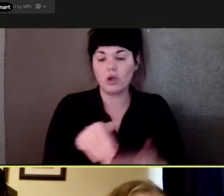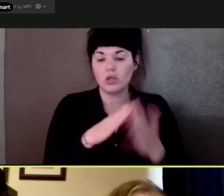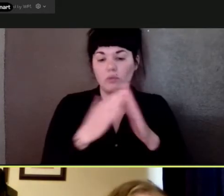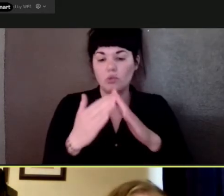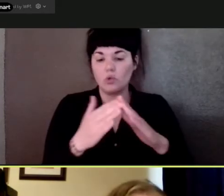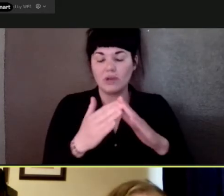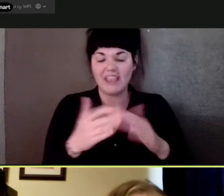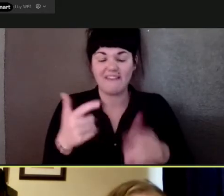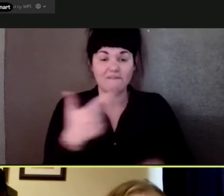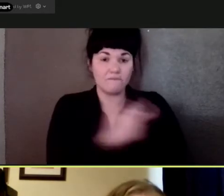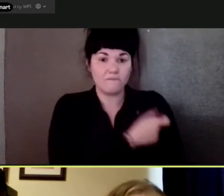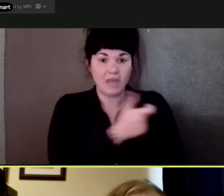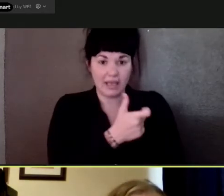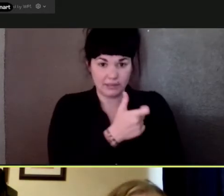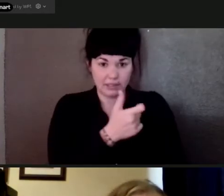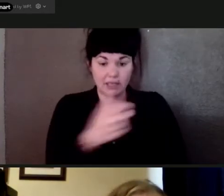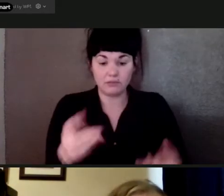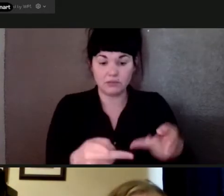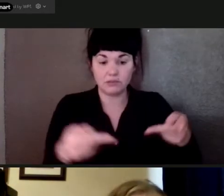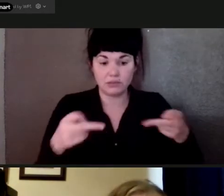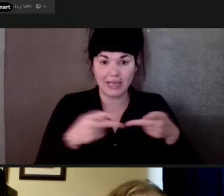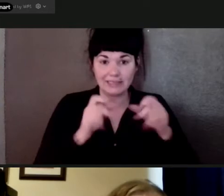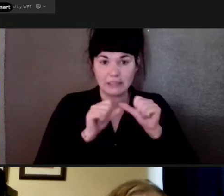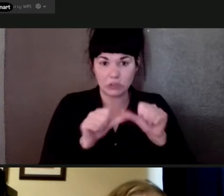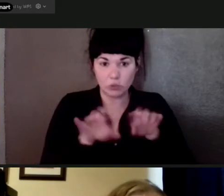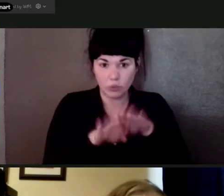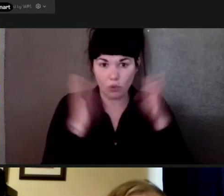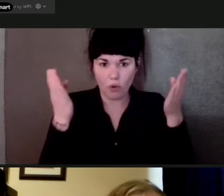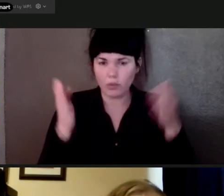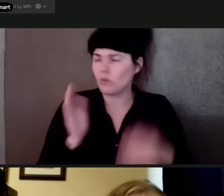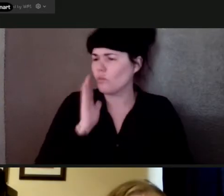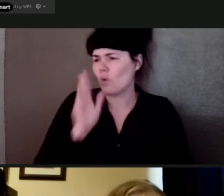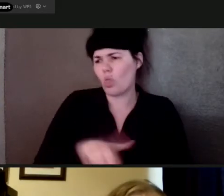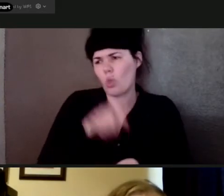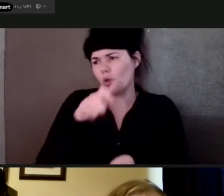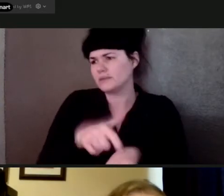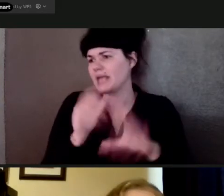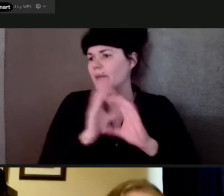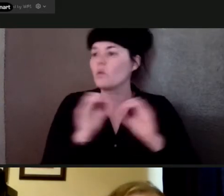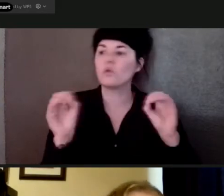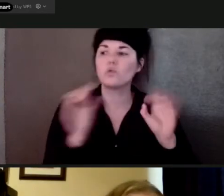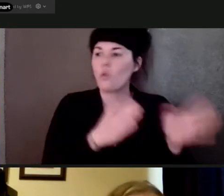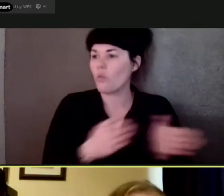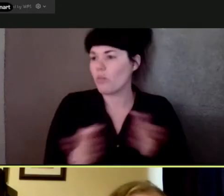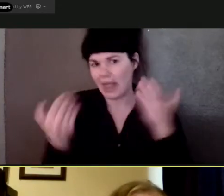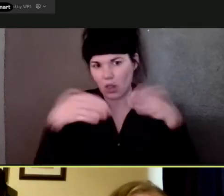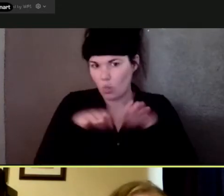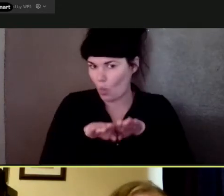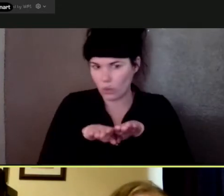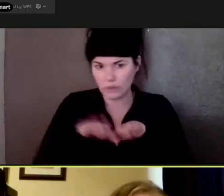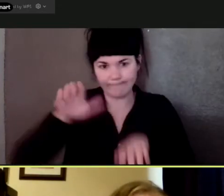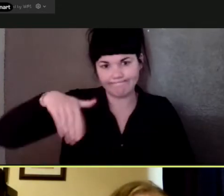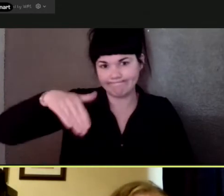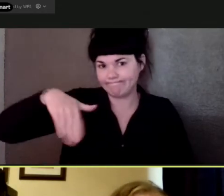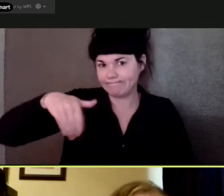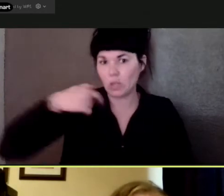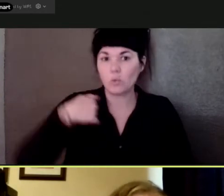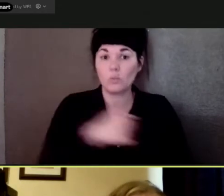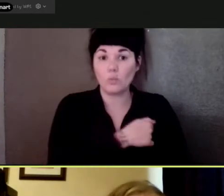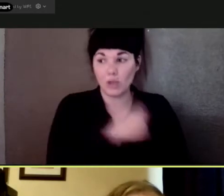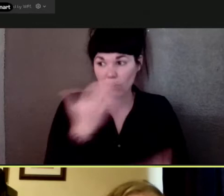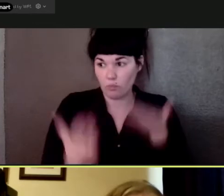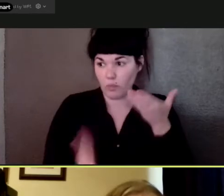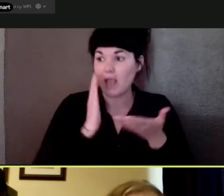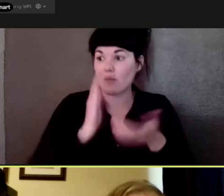Hannah? Do you know? For a long time. There's been no plans to close any of them. If anything, we're ramping up more. And